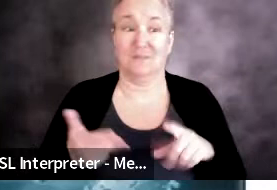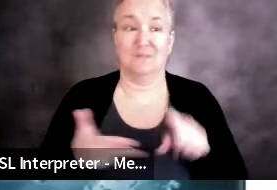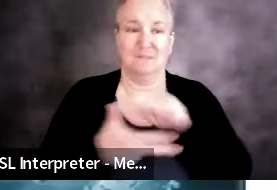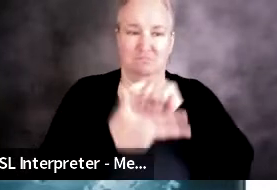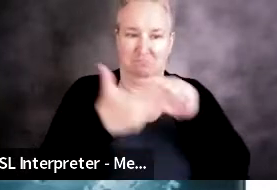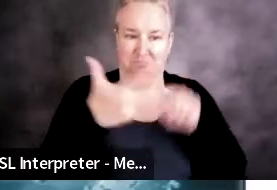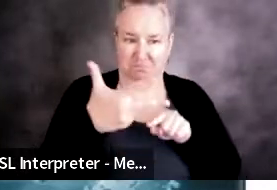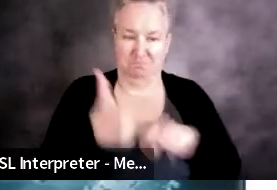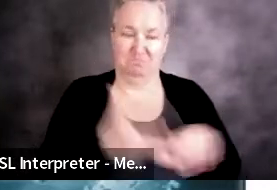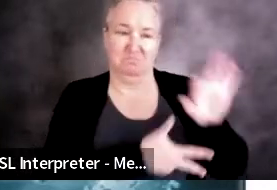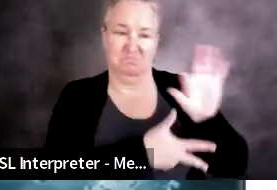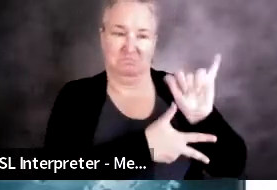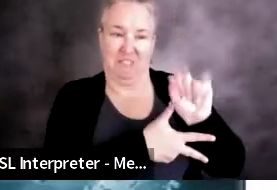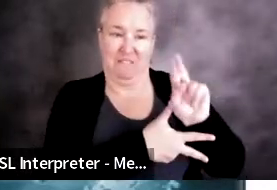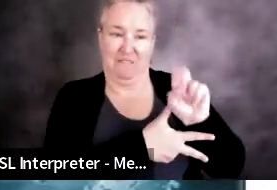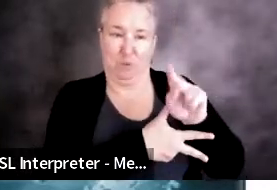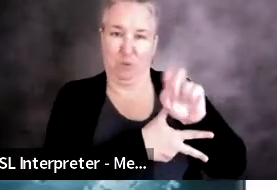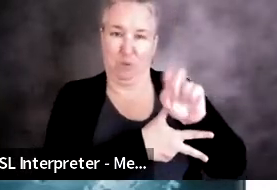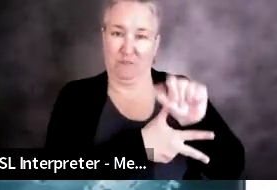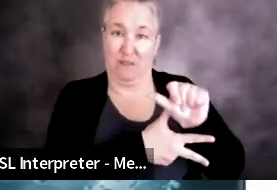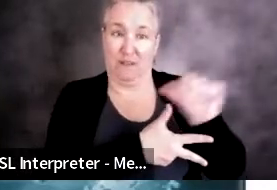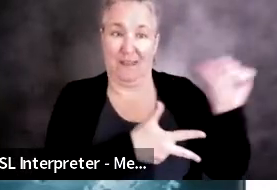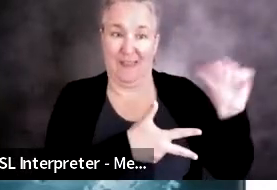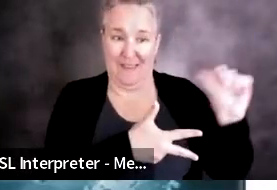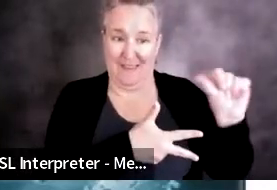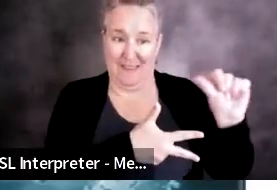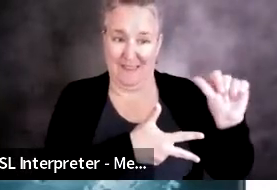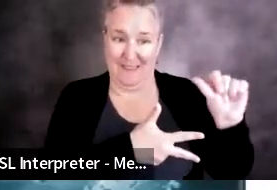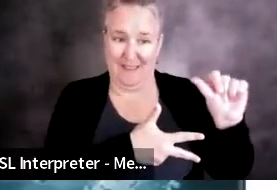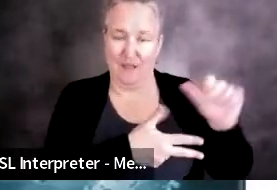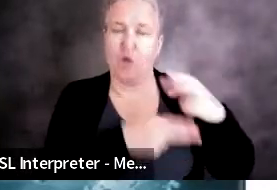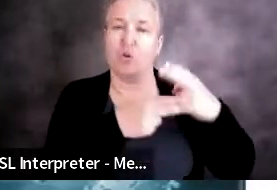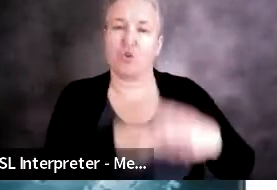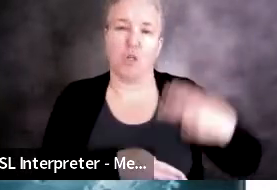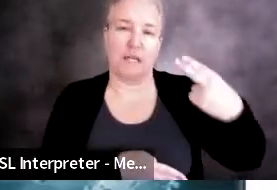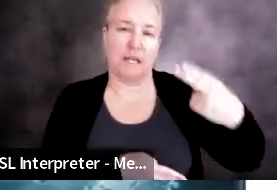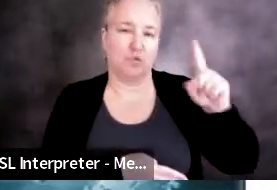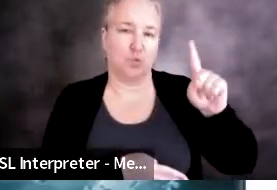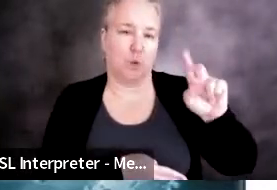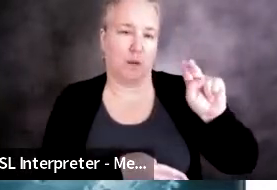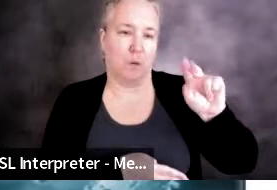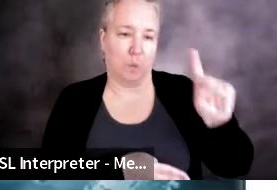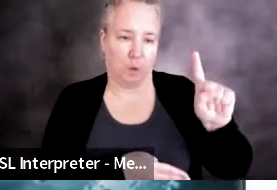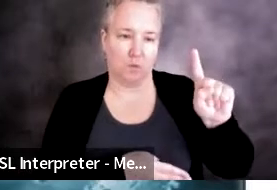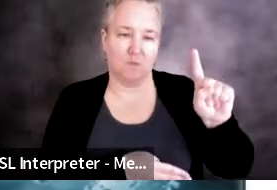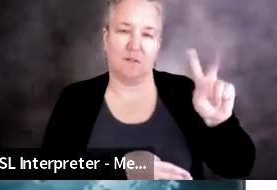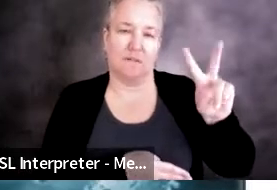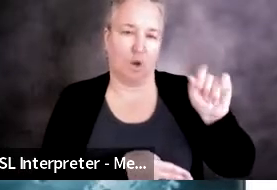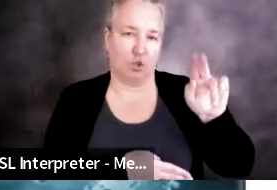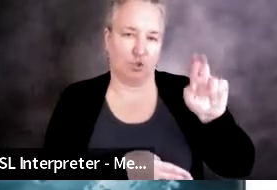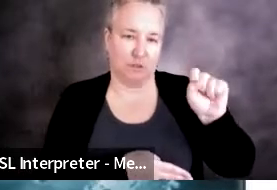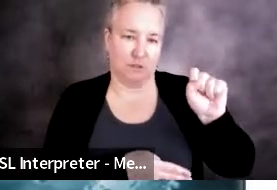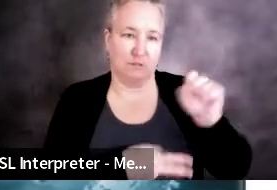are influenza A, which is also known as H1N1 virus,